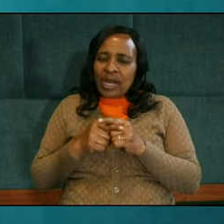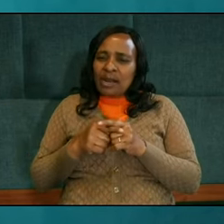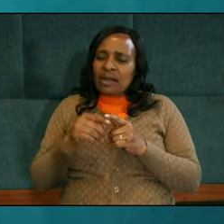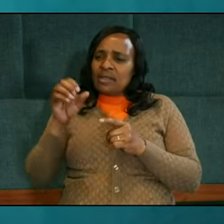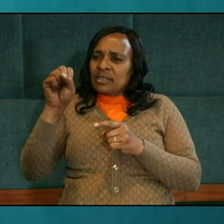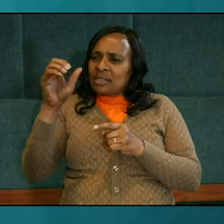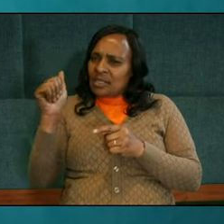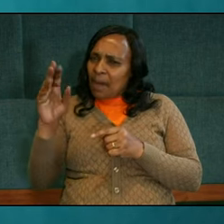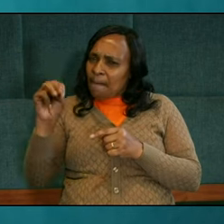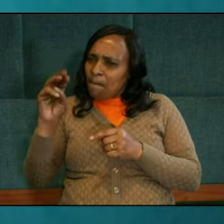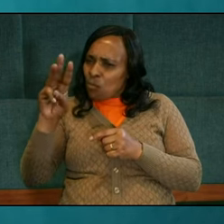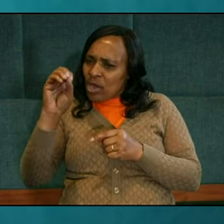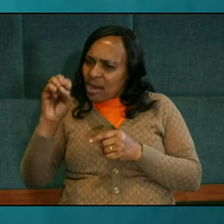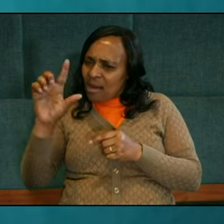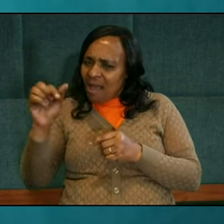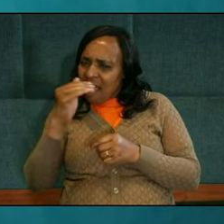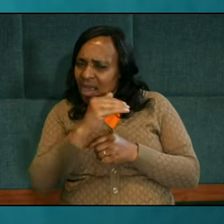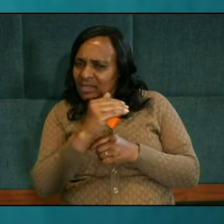Saul,